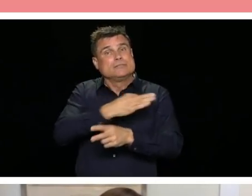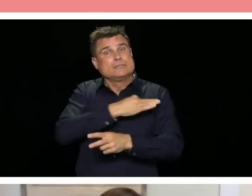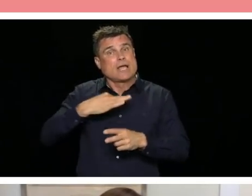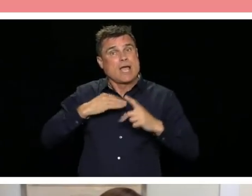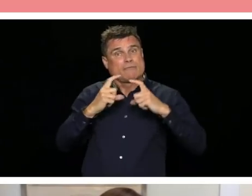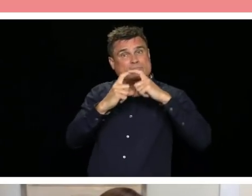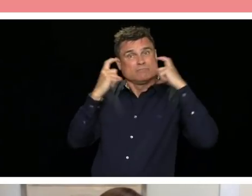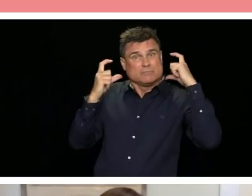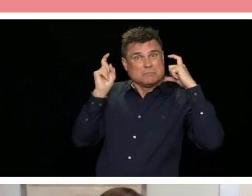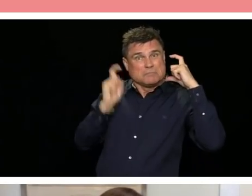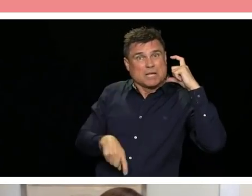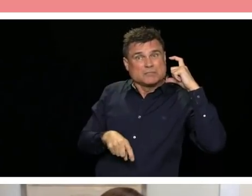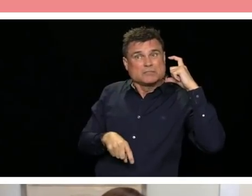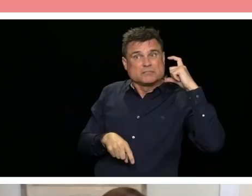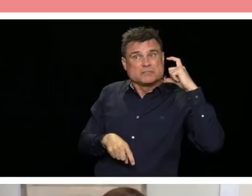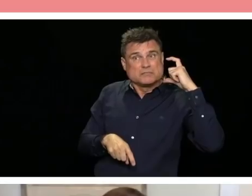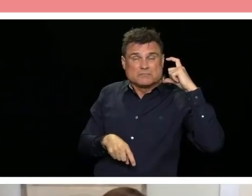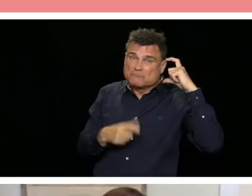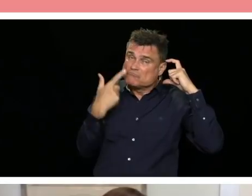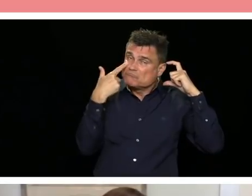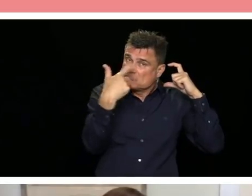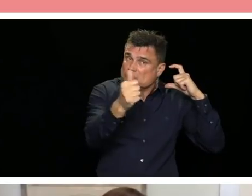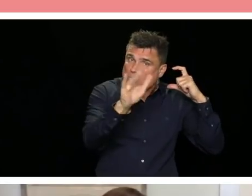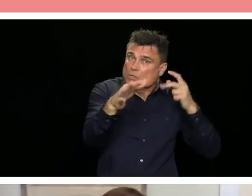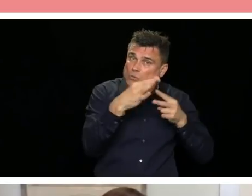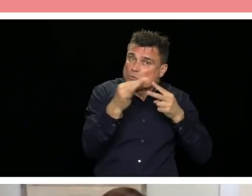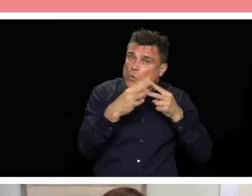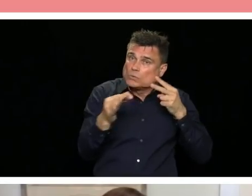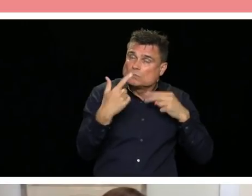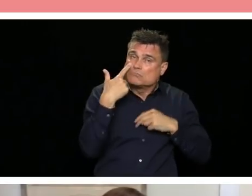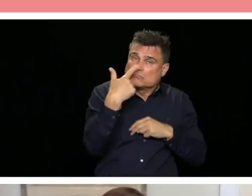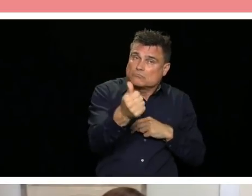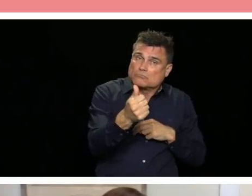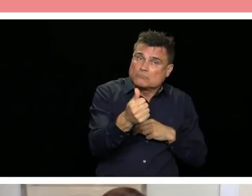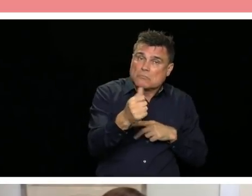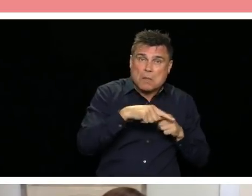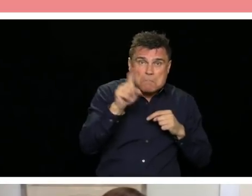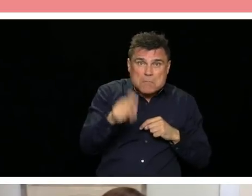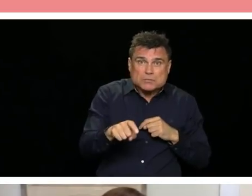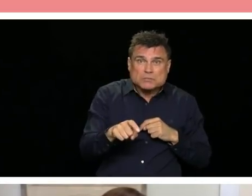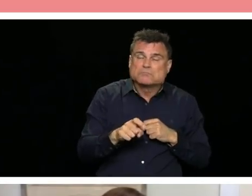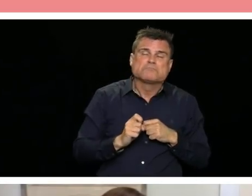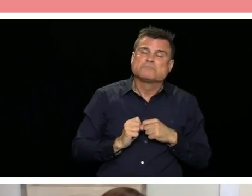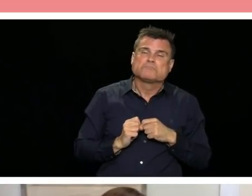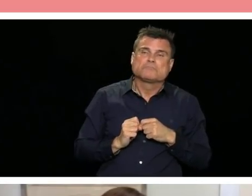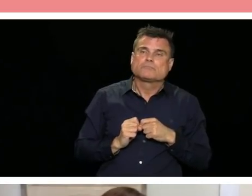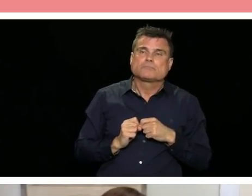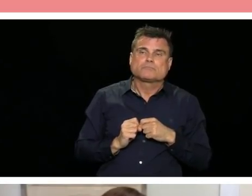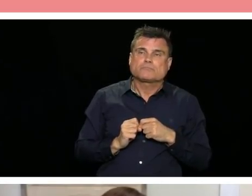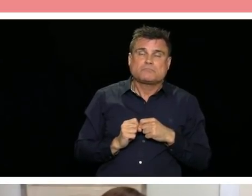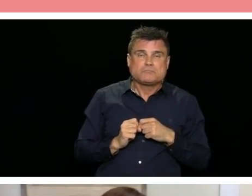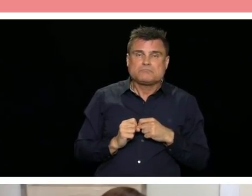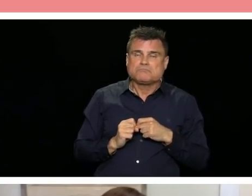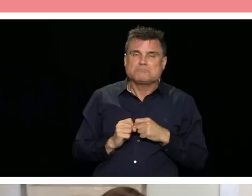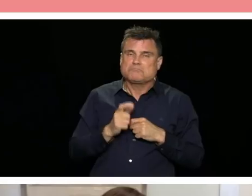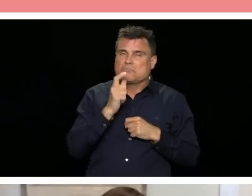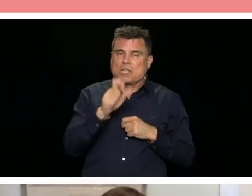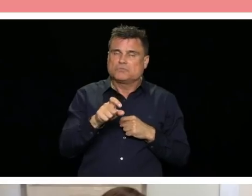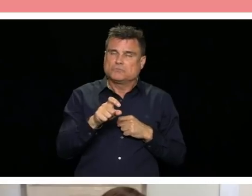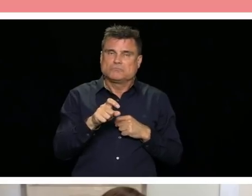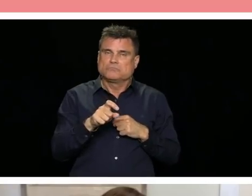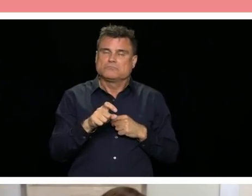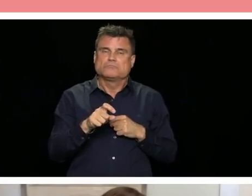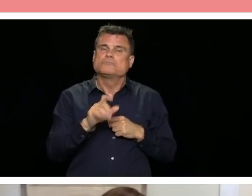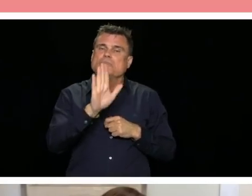them. And we certainly don't recommend children wear a mask. They actually touch their face far more often,